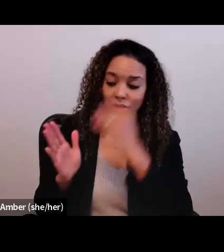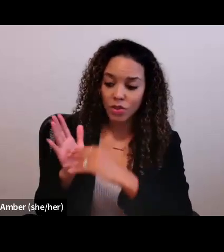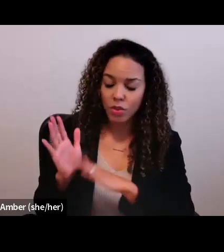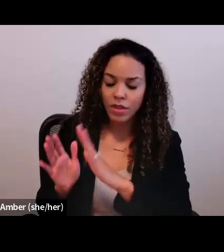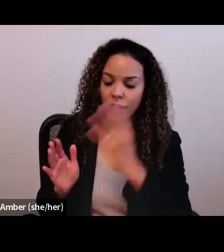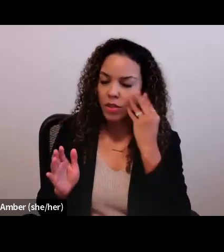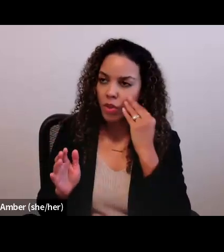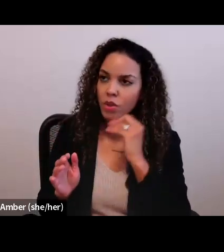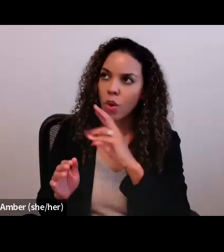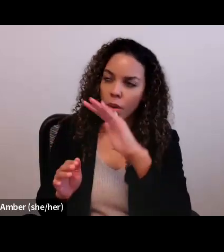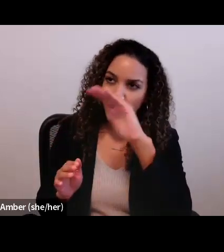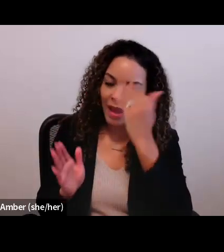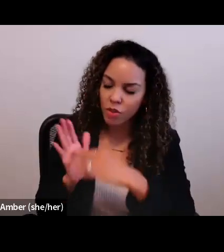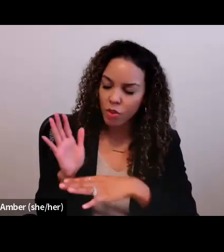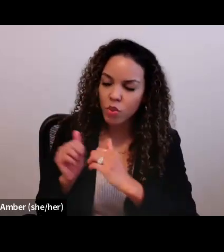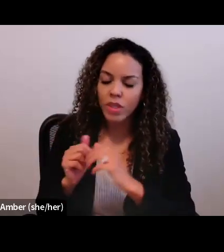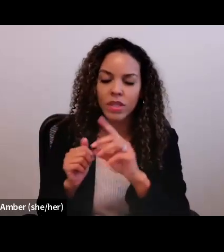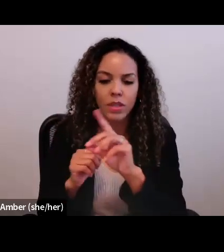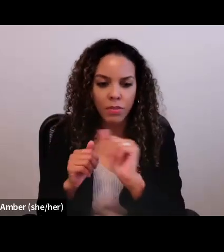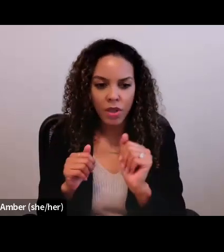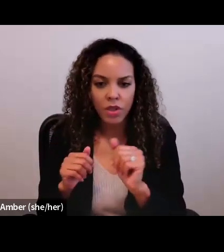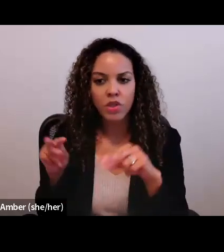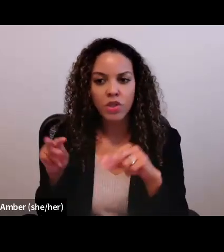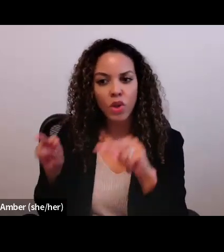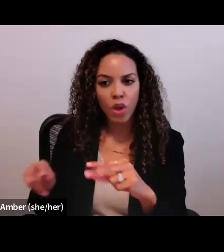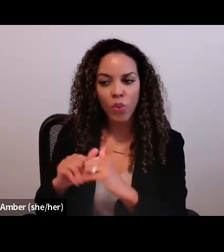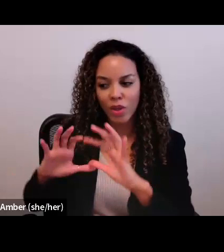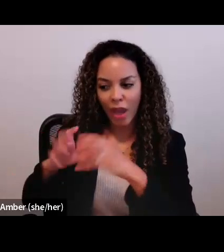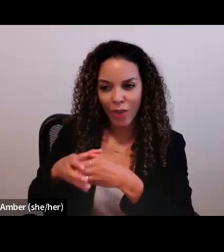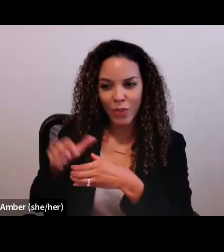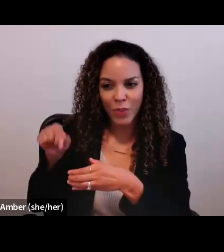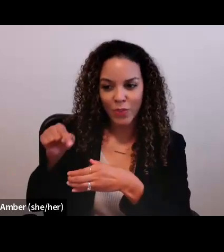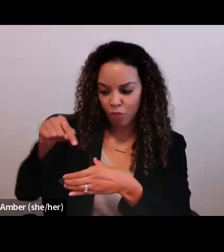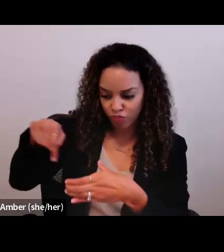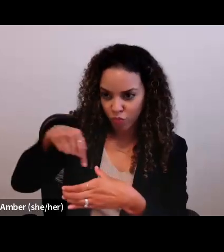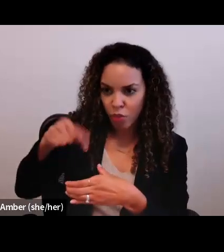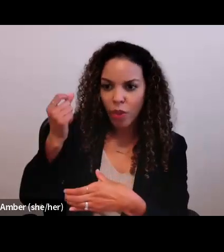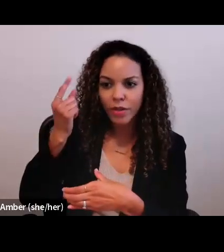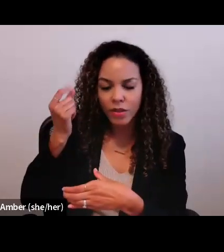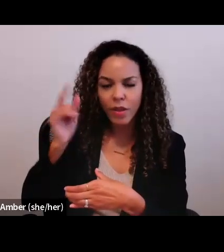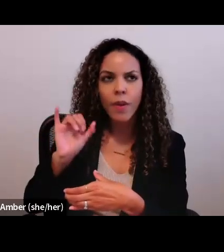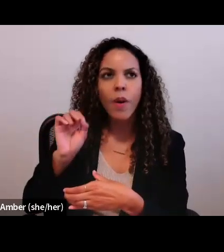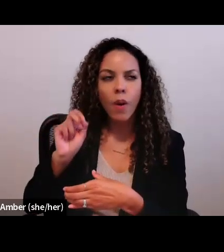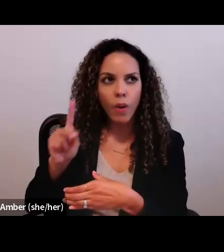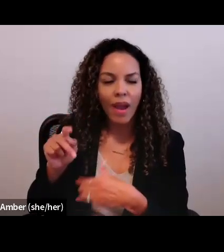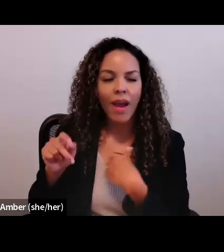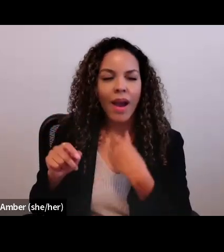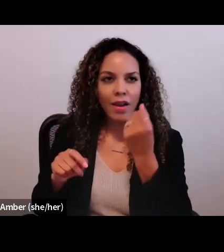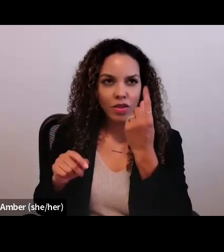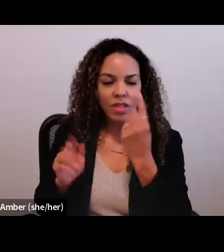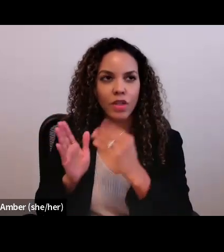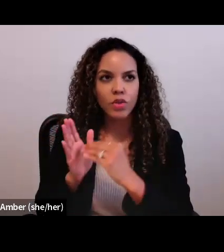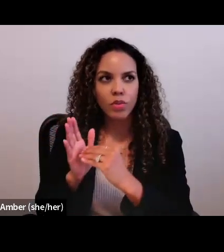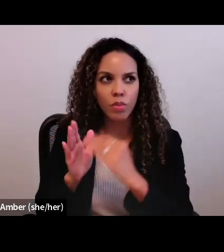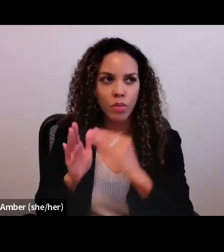students with disabilities, and looking within that group, right? And understanding, okay, I understand the experience of students with